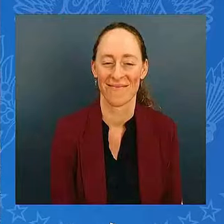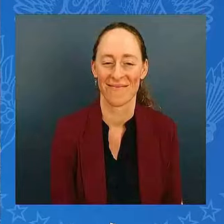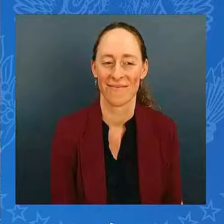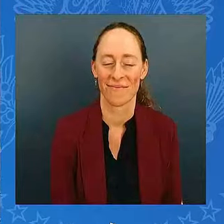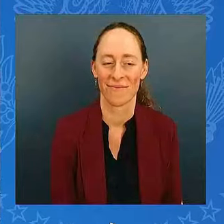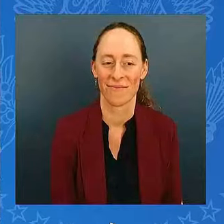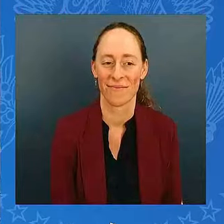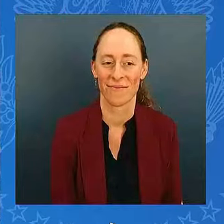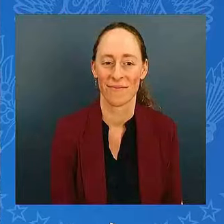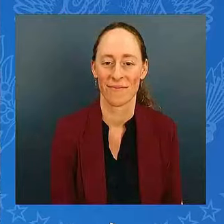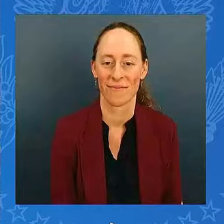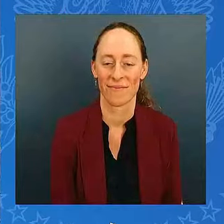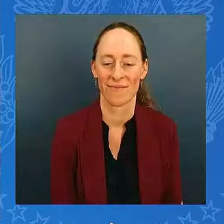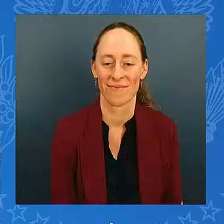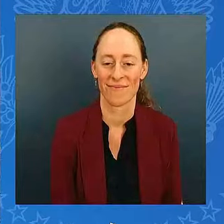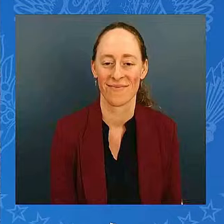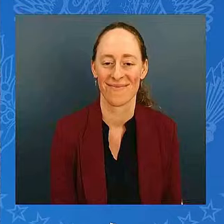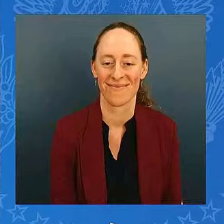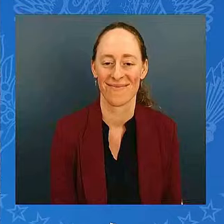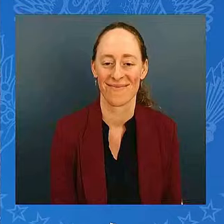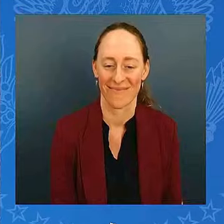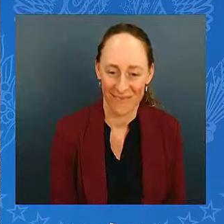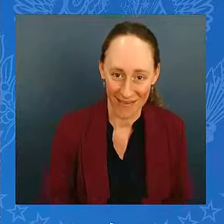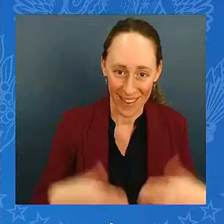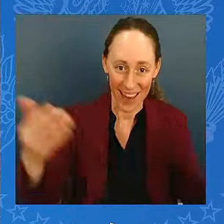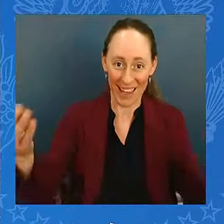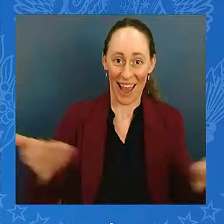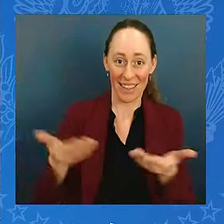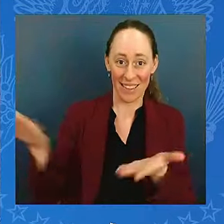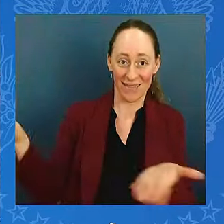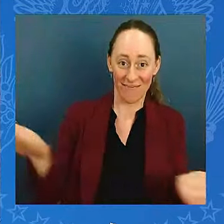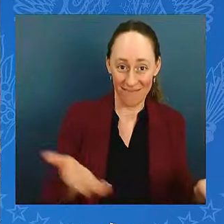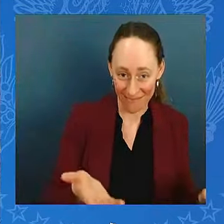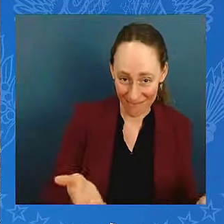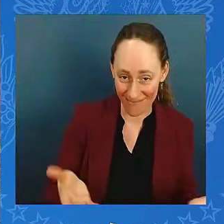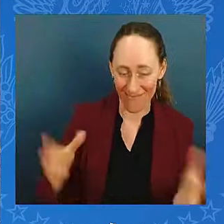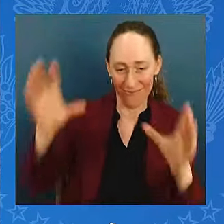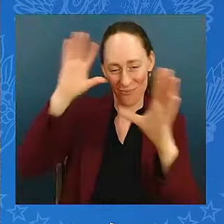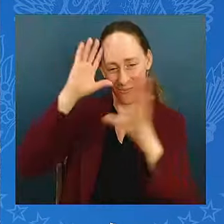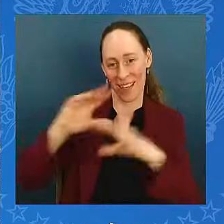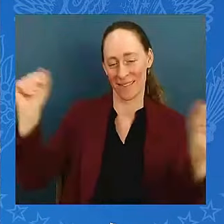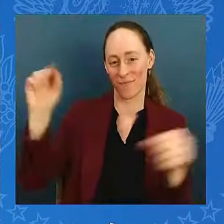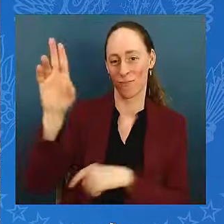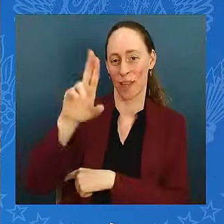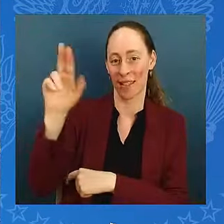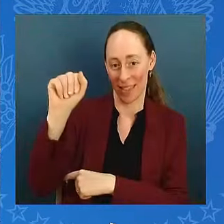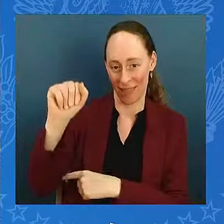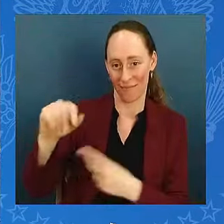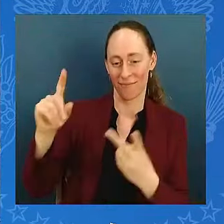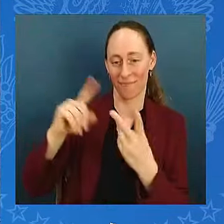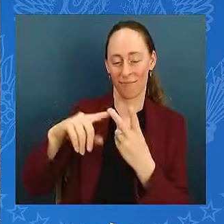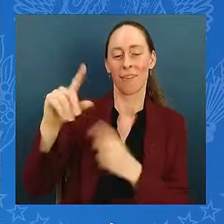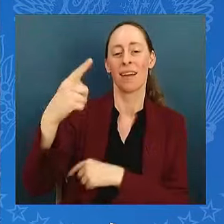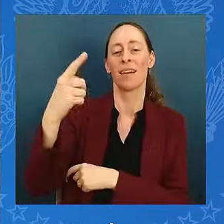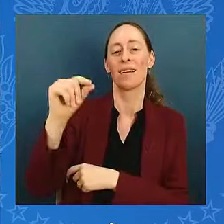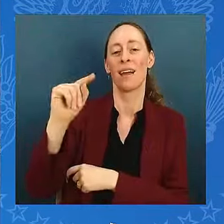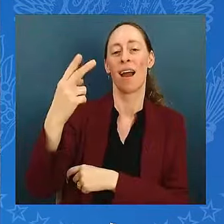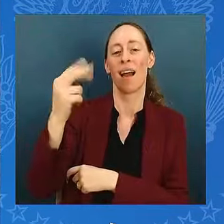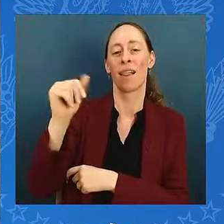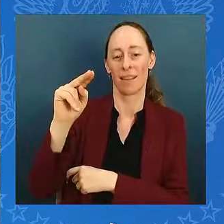Distinguished guests, the President of the United States, accompanied by Gotham Championship Captain and Team Ambassador, Ali Krieger.